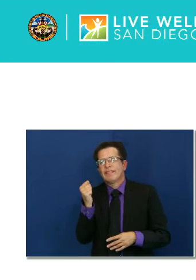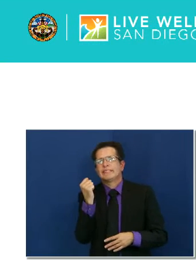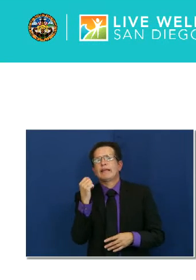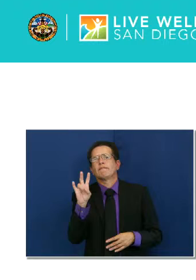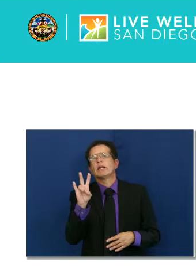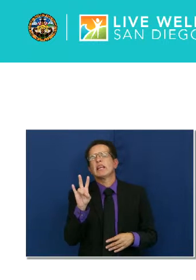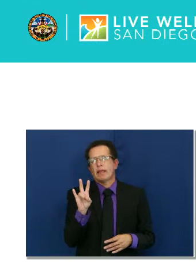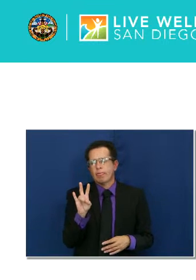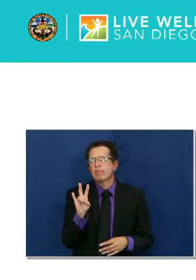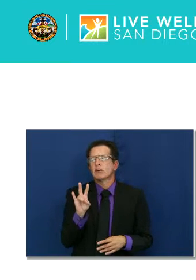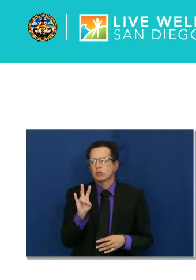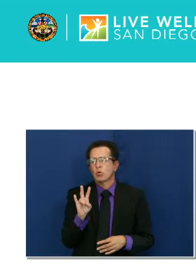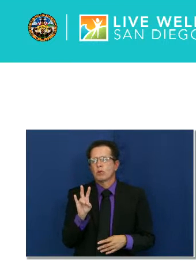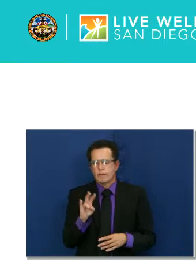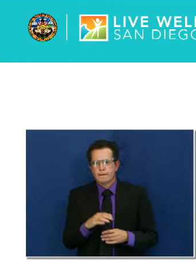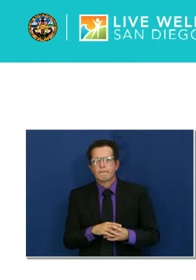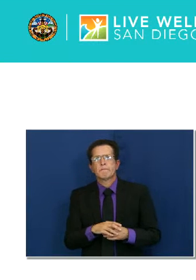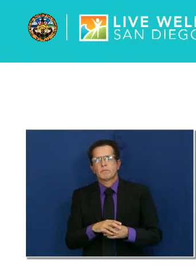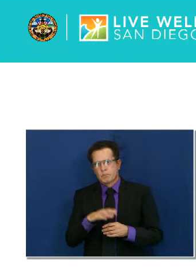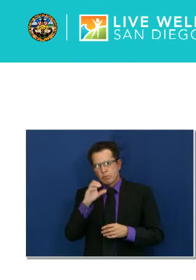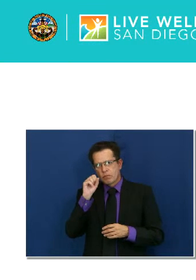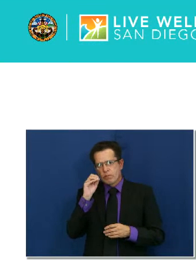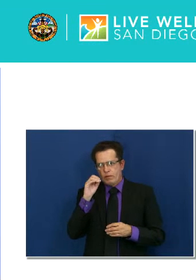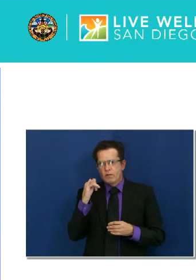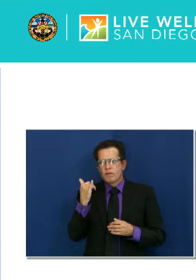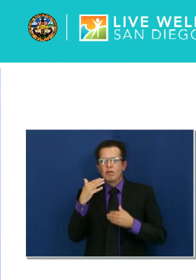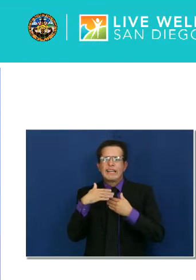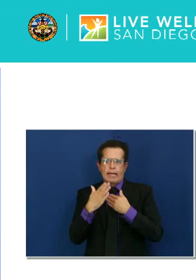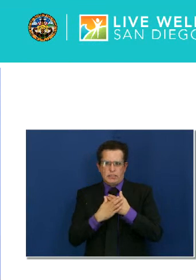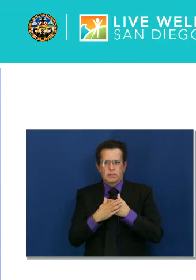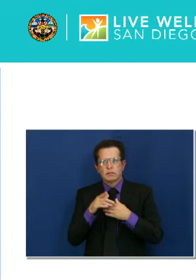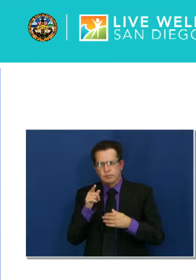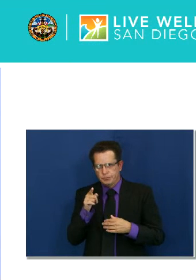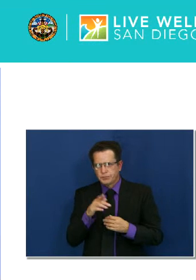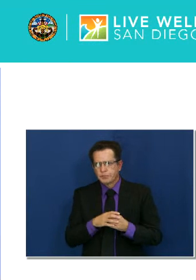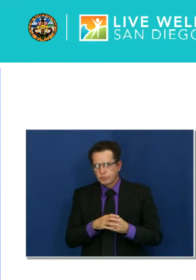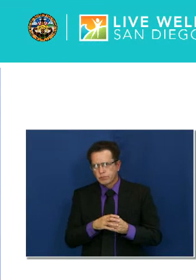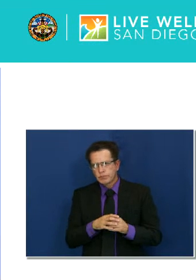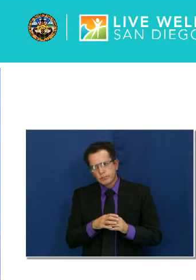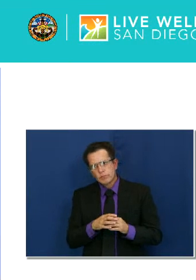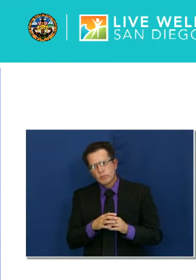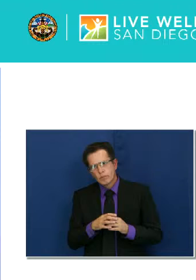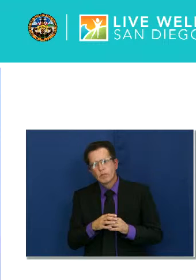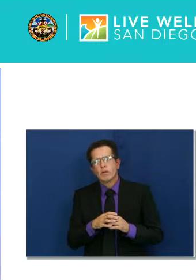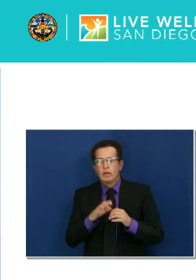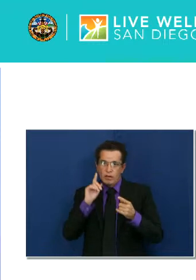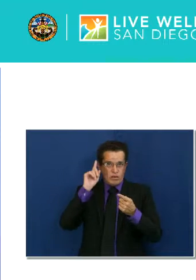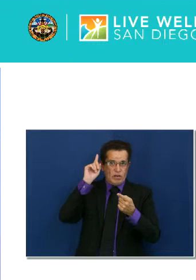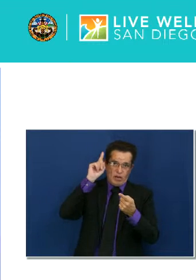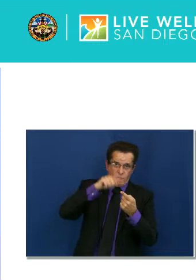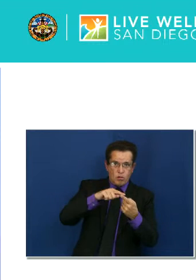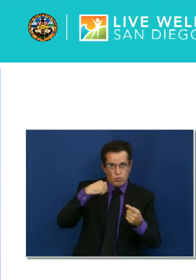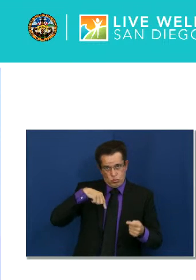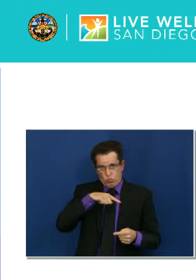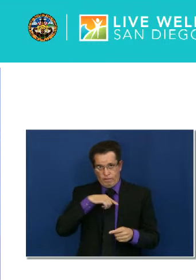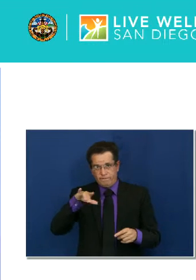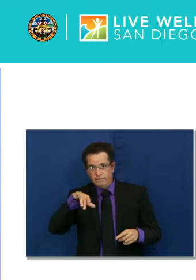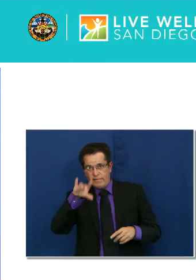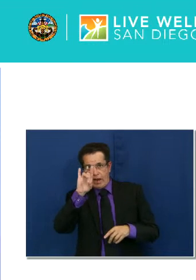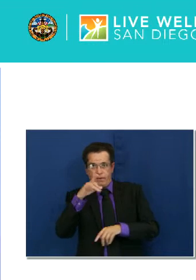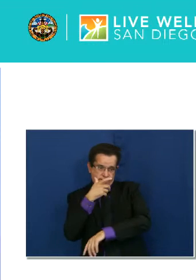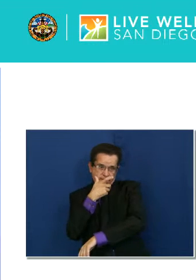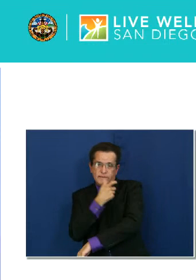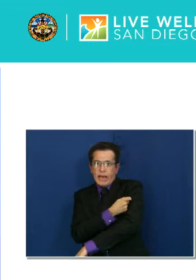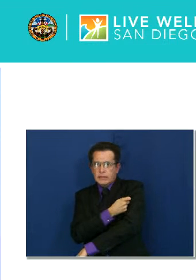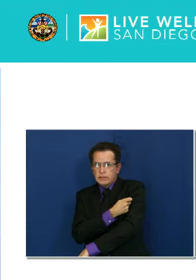17th. Now, in the next slide, until a COVID-19